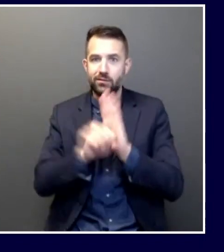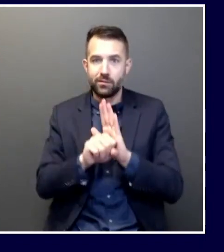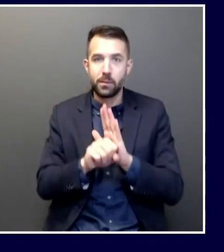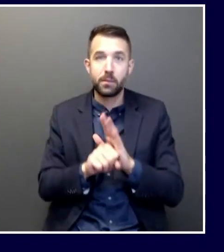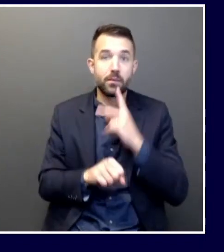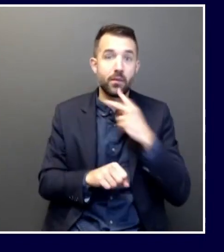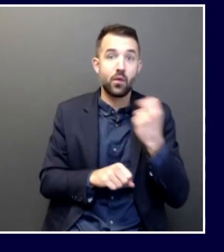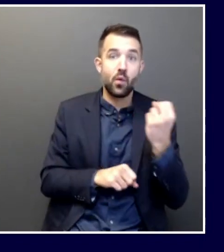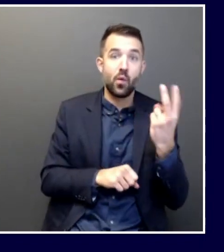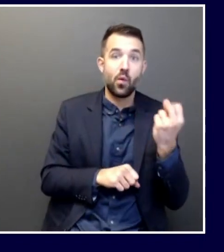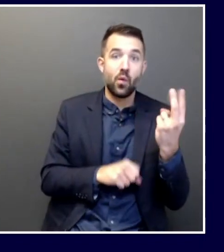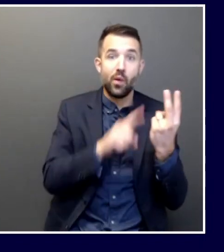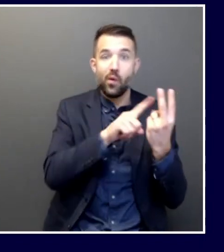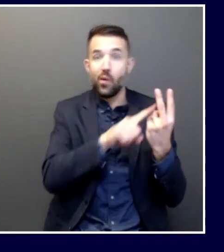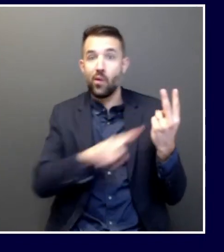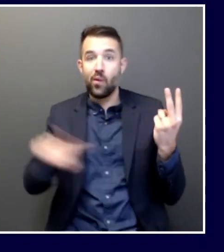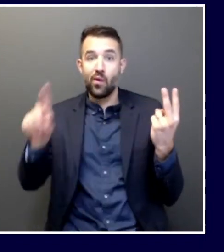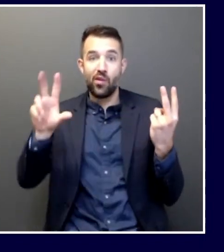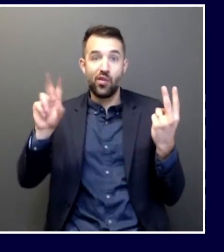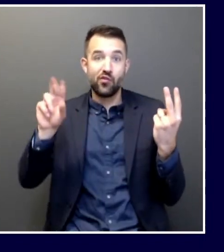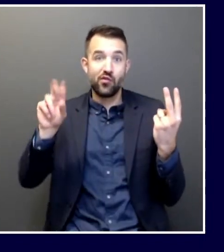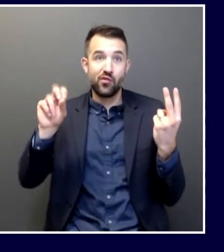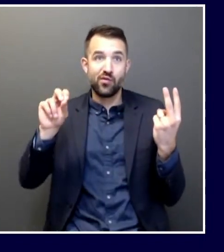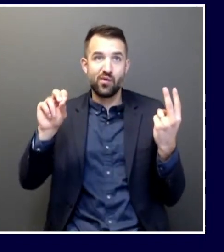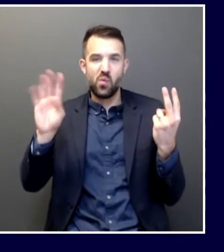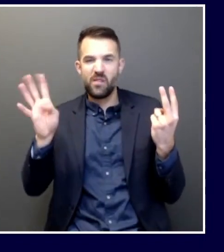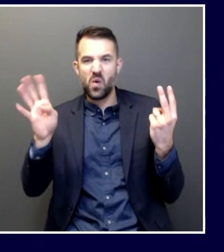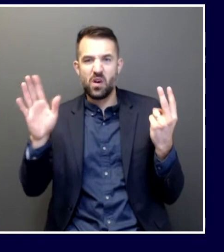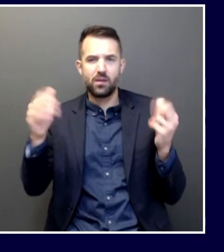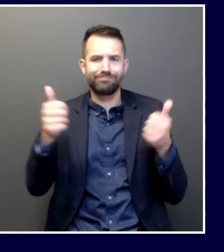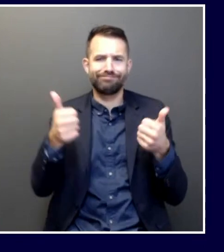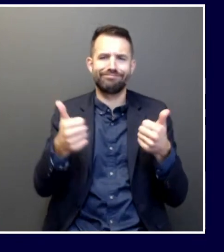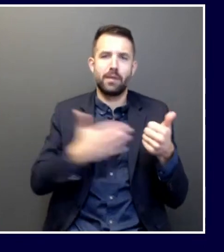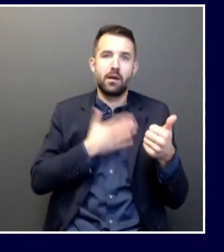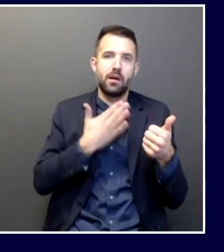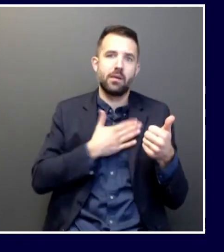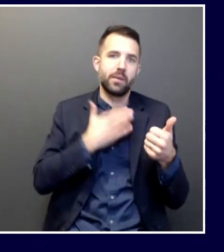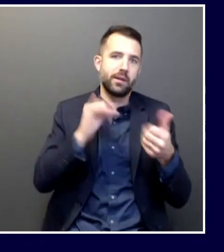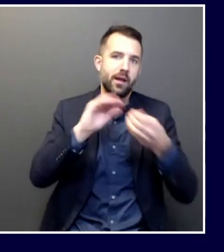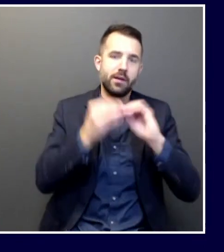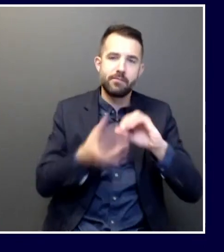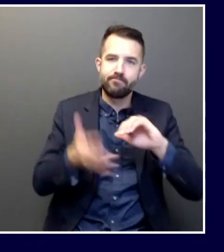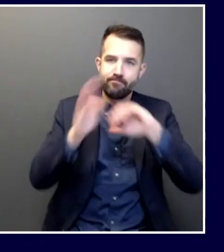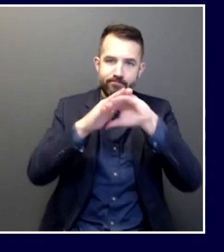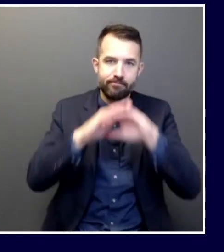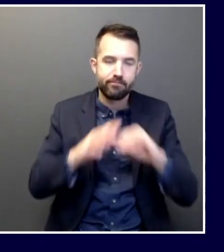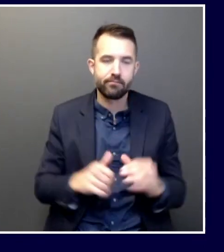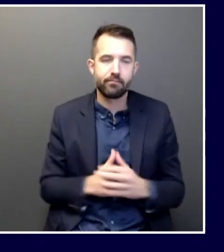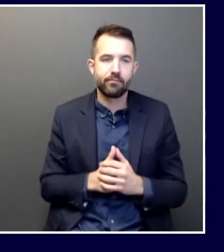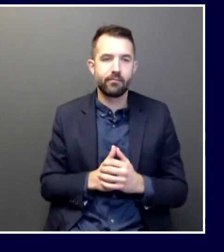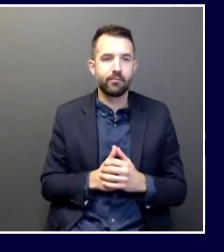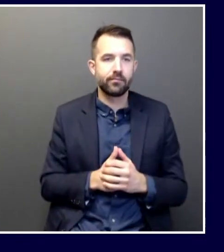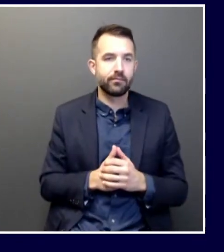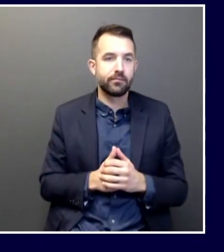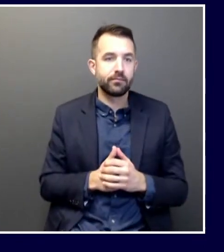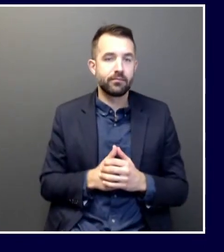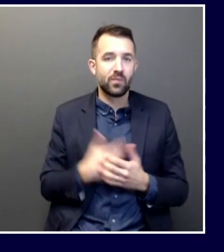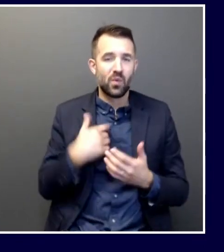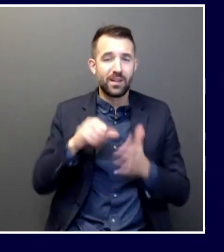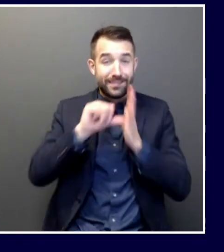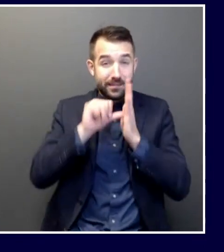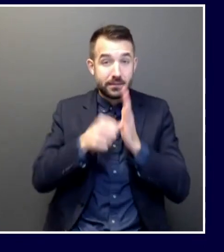age groups where there has been the most growth over the past 7 days. And the bottom line here is that we've seen the